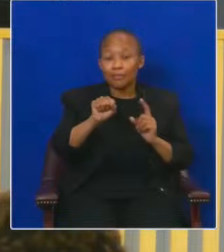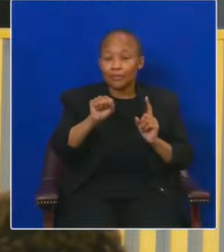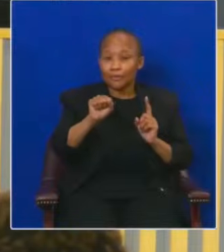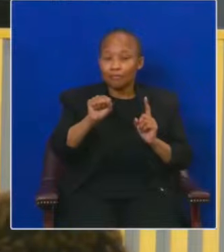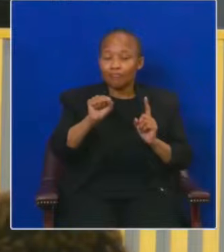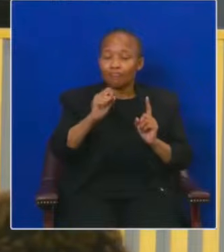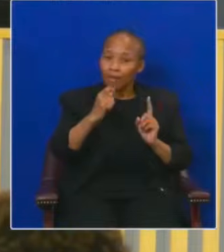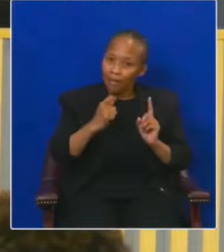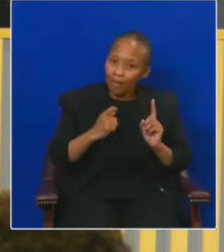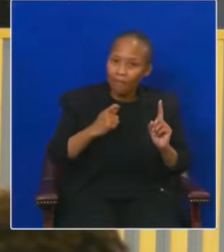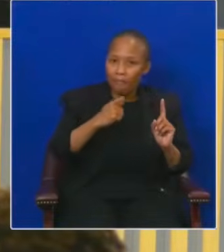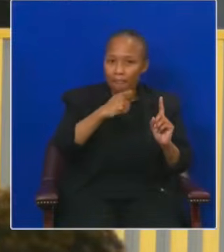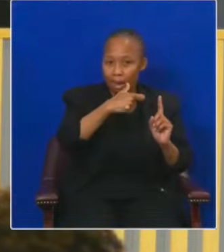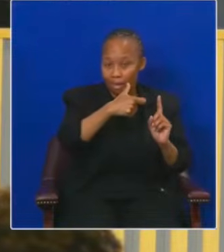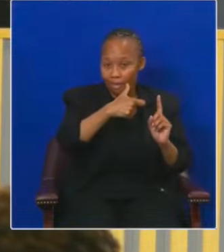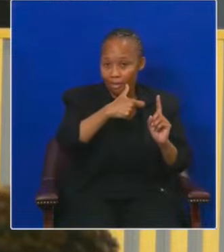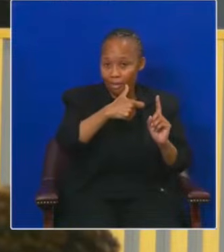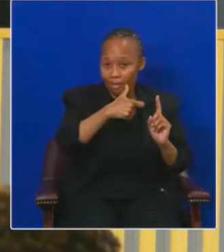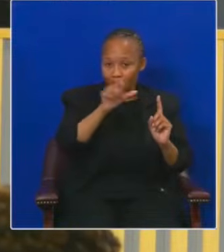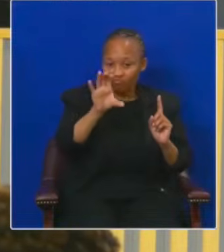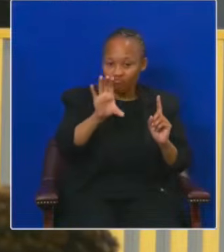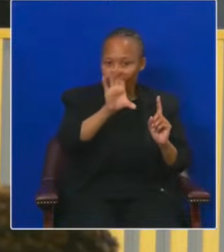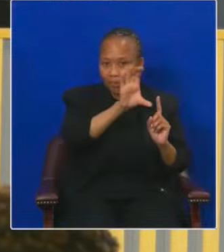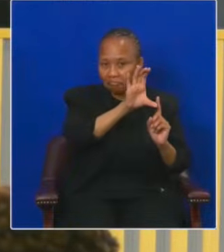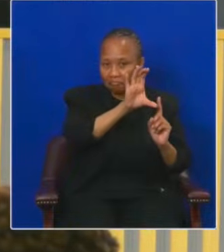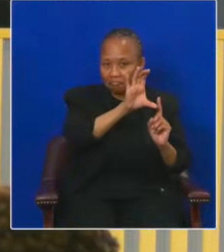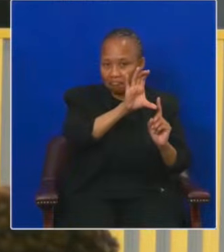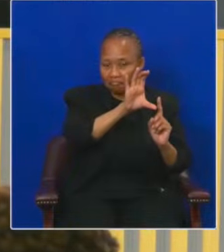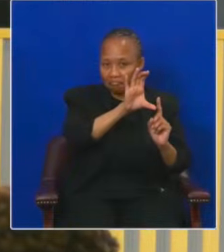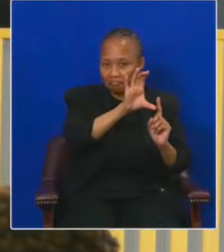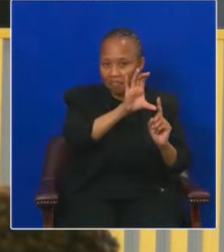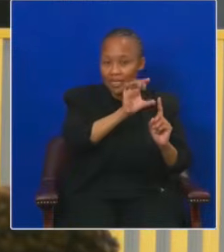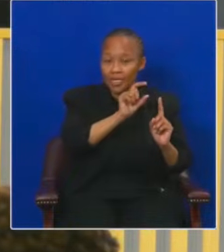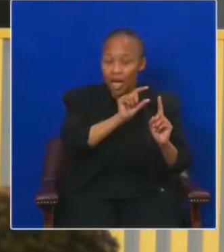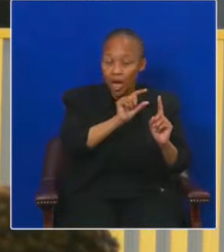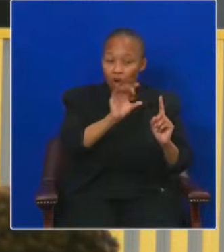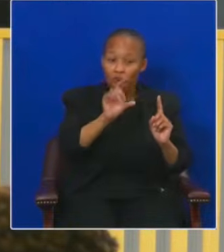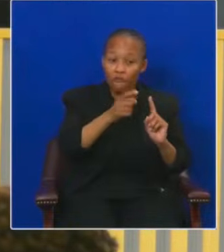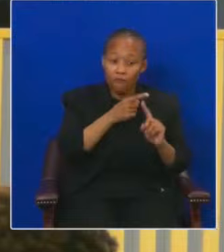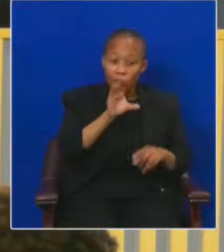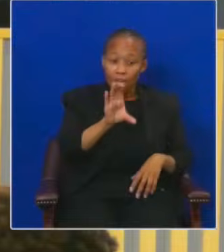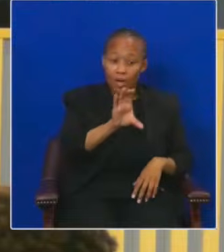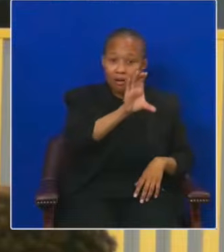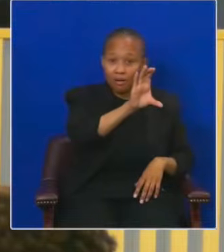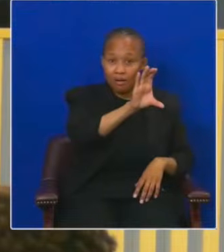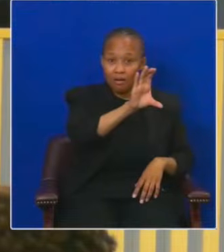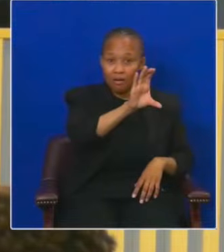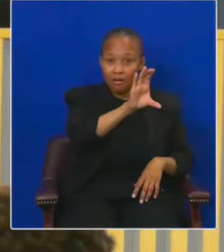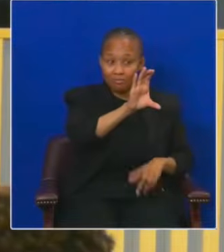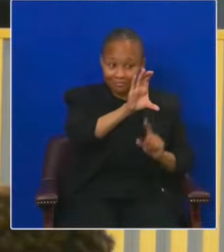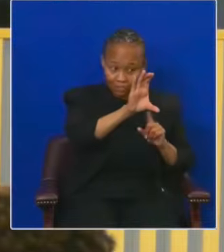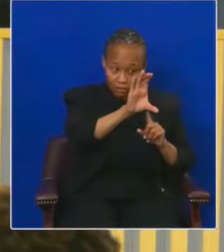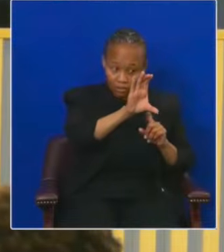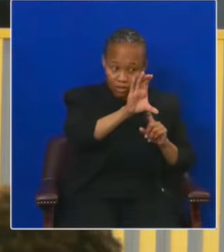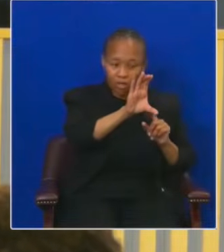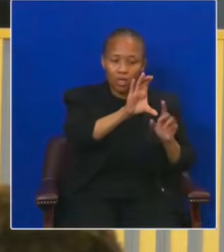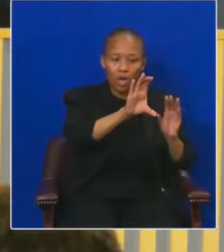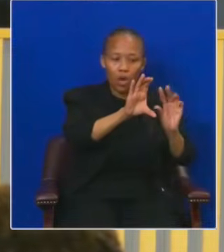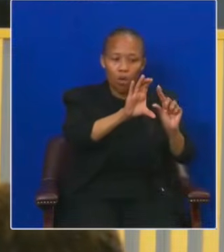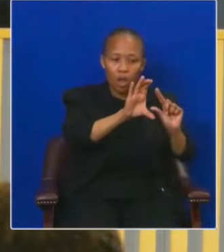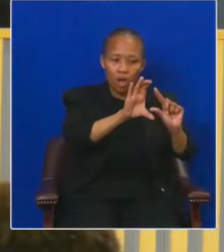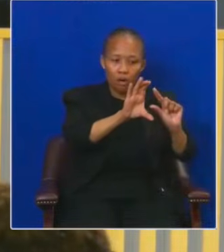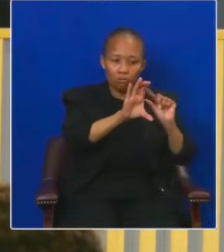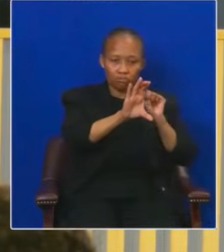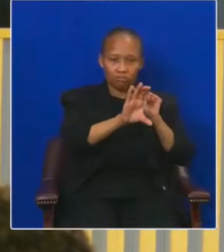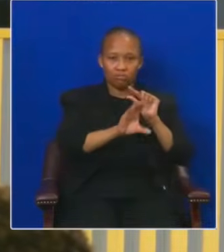portion of the payment goes to General Sibia.